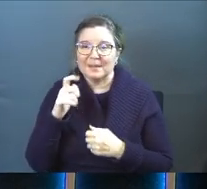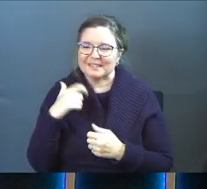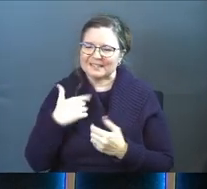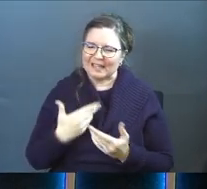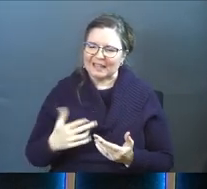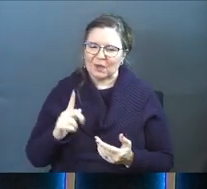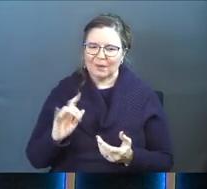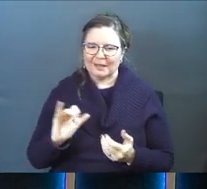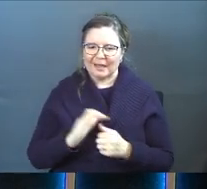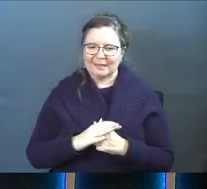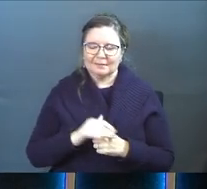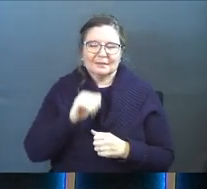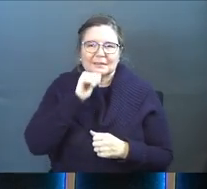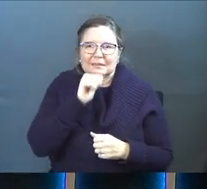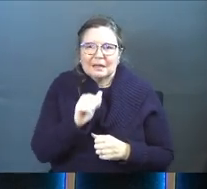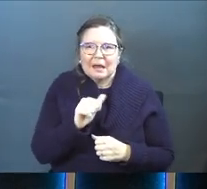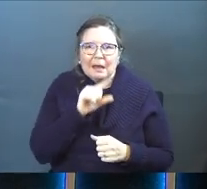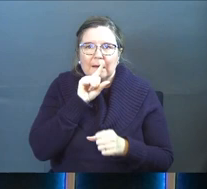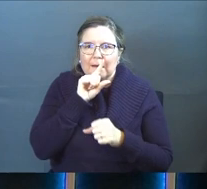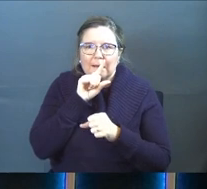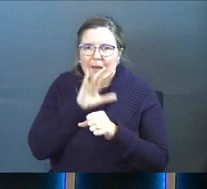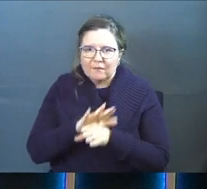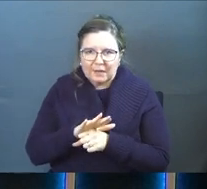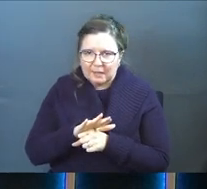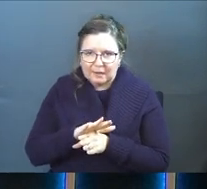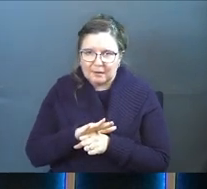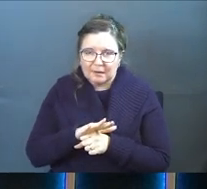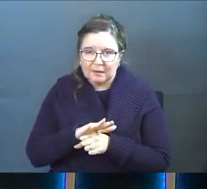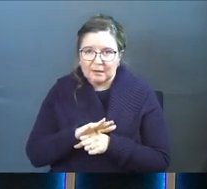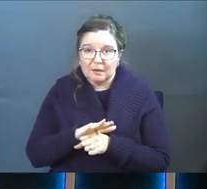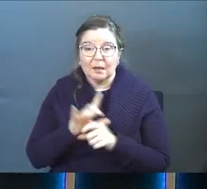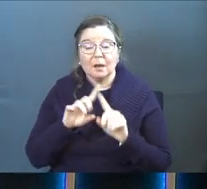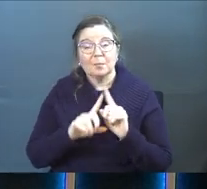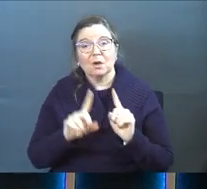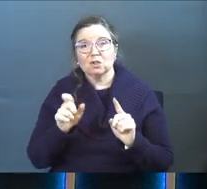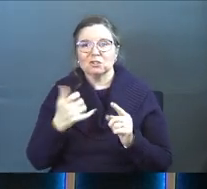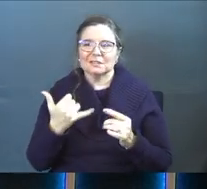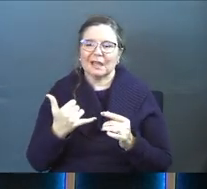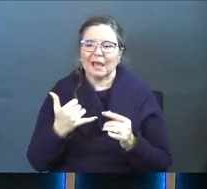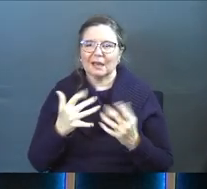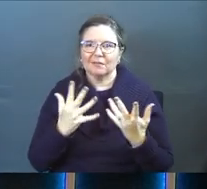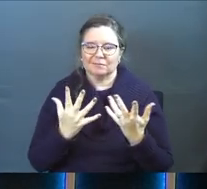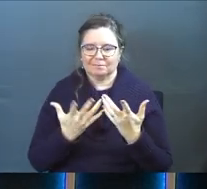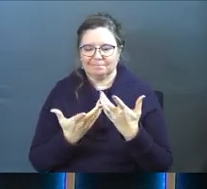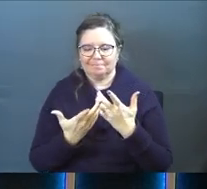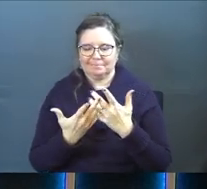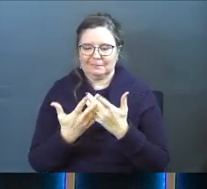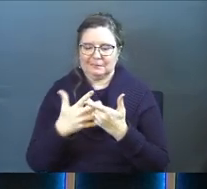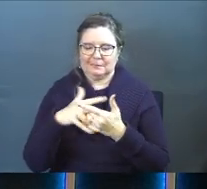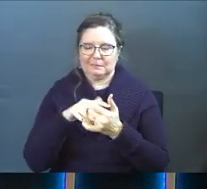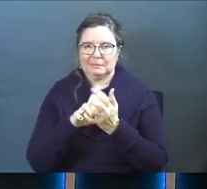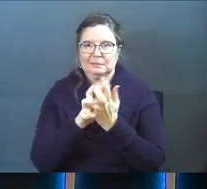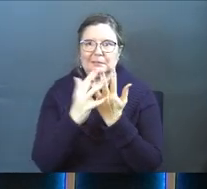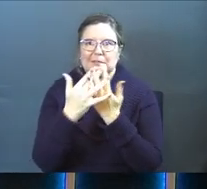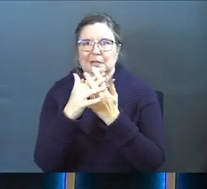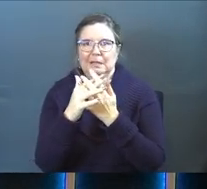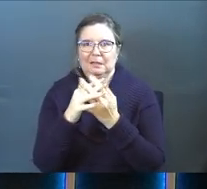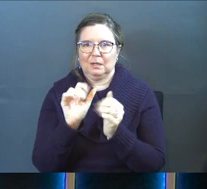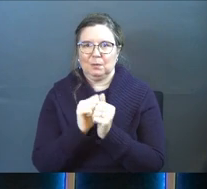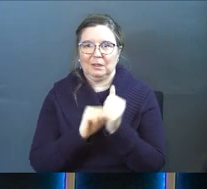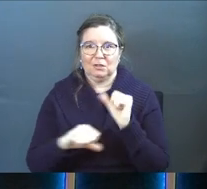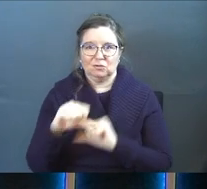this thing where it's like, it's not a covenant, but you're just kind of tangling with each other.